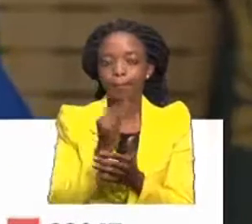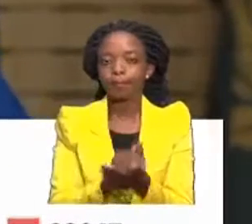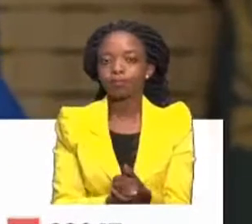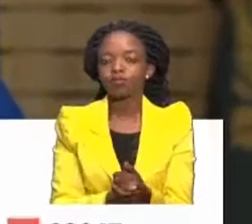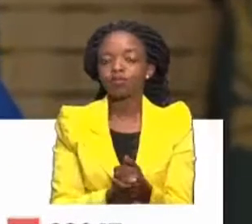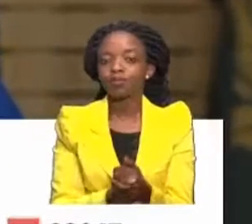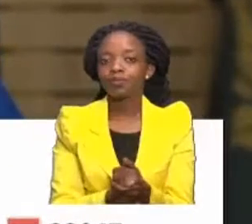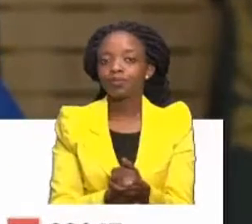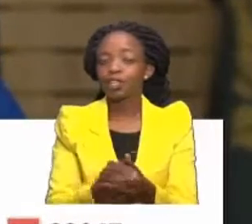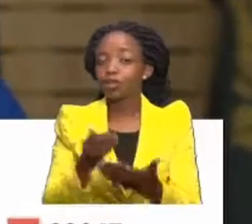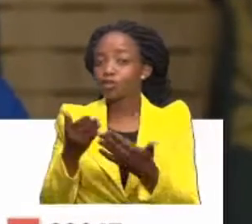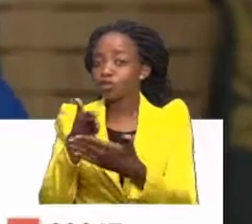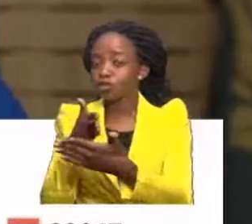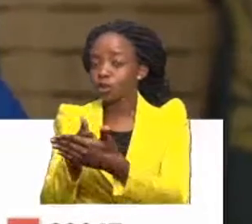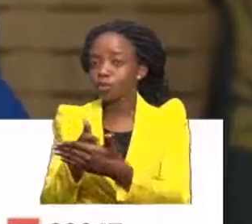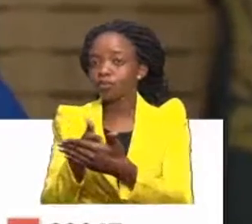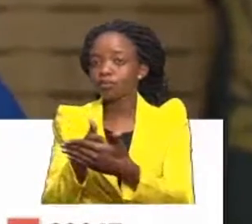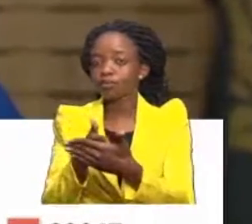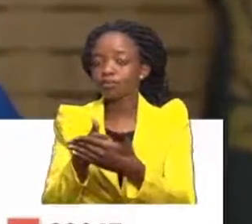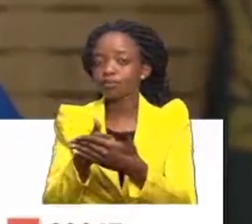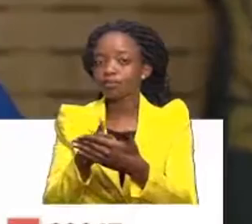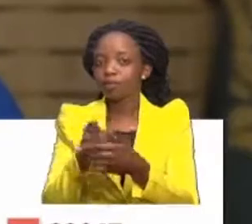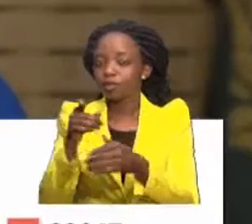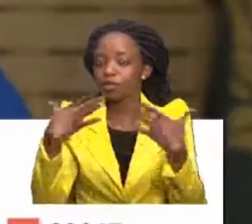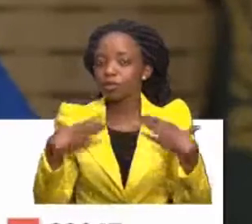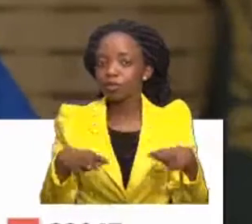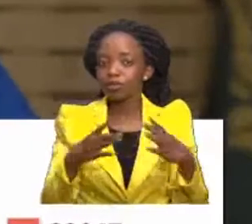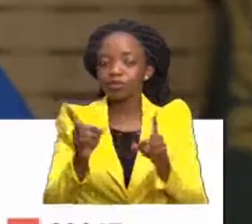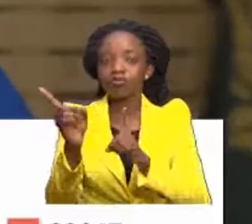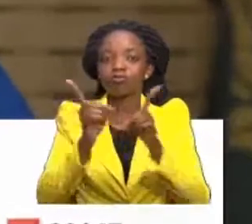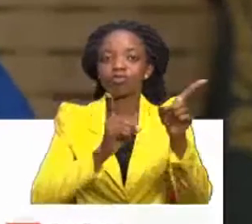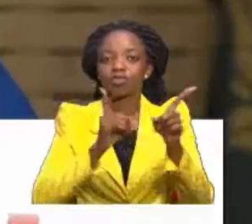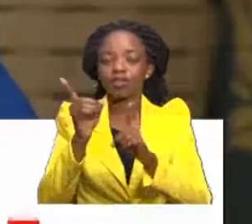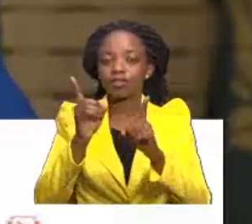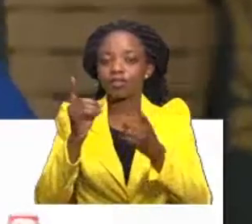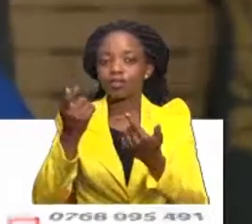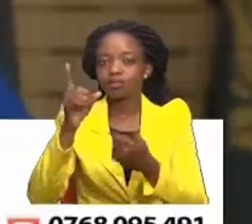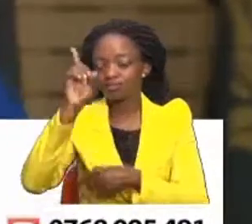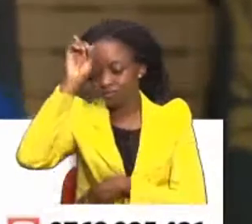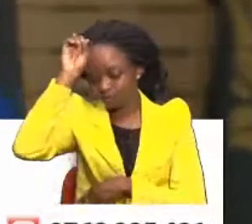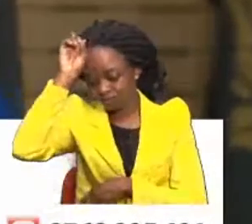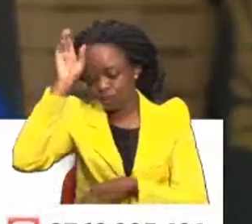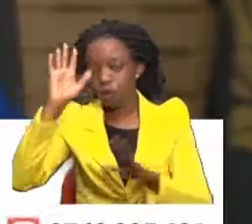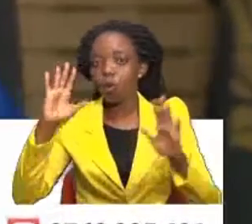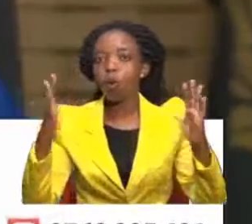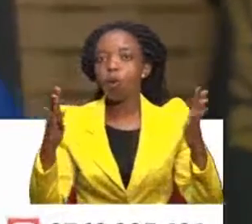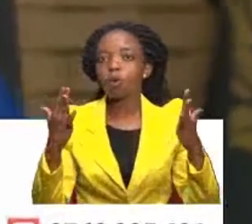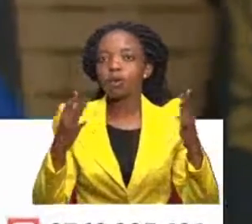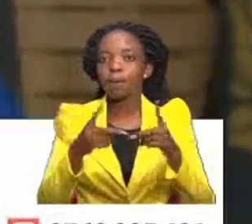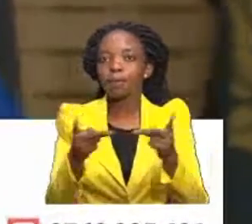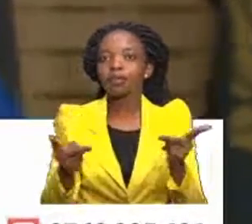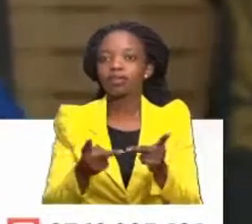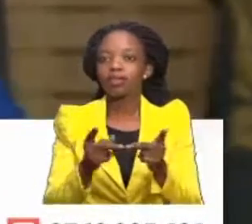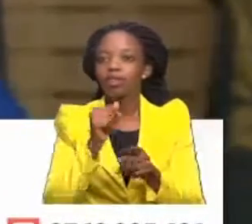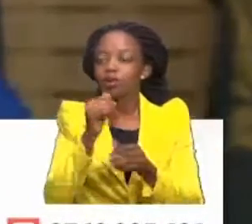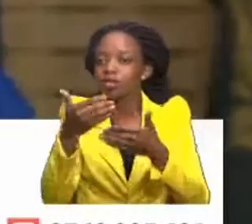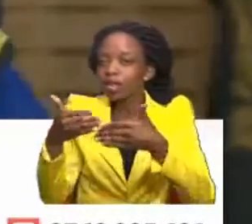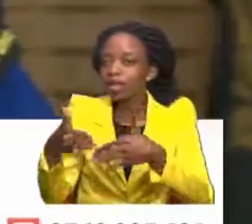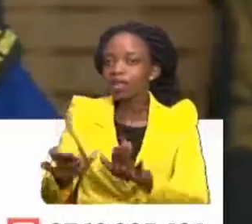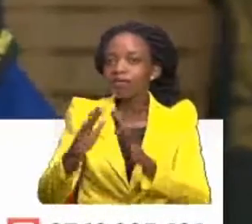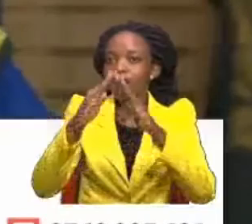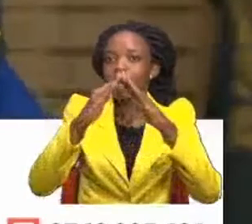Further, to avoid housebreaking, those intending to travel upcountry or holiday destination should not leave their